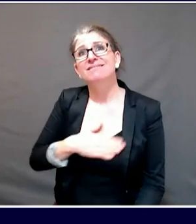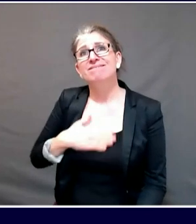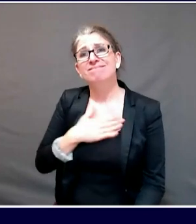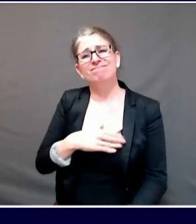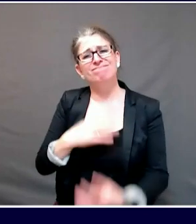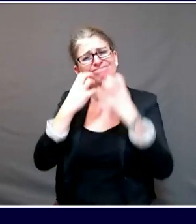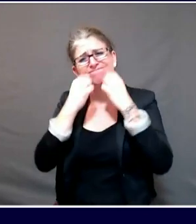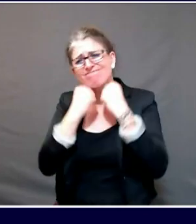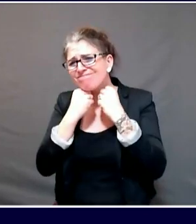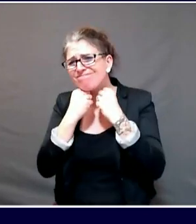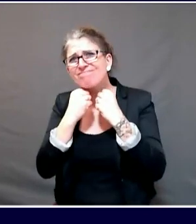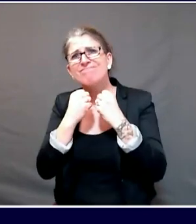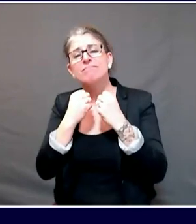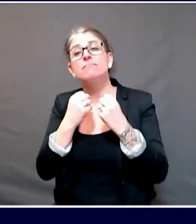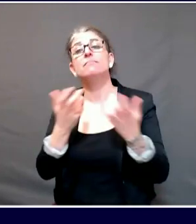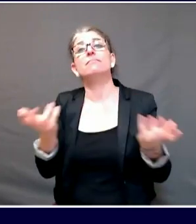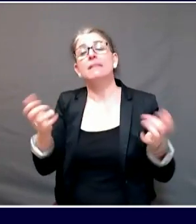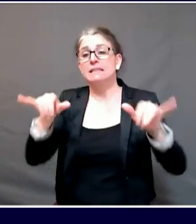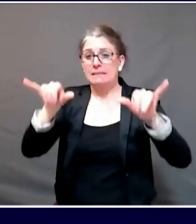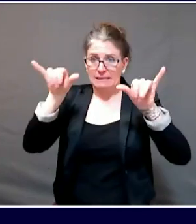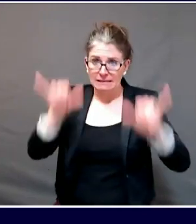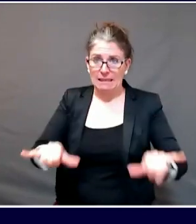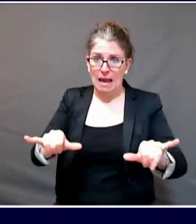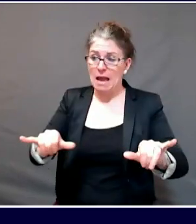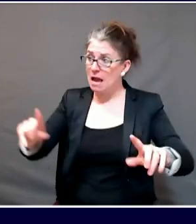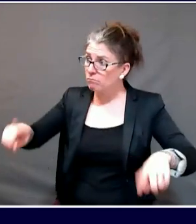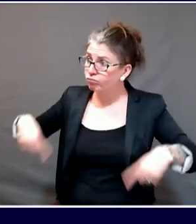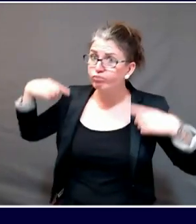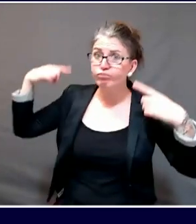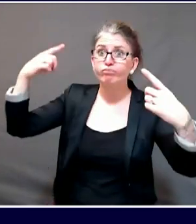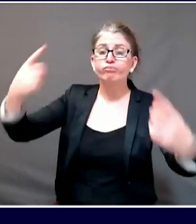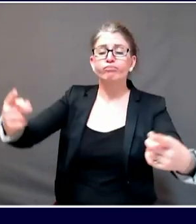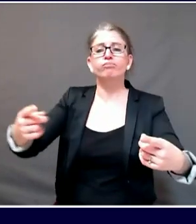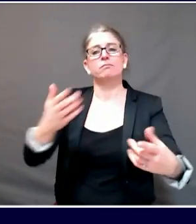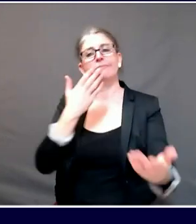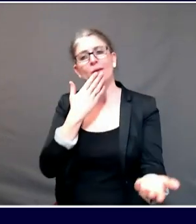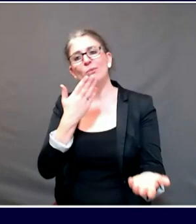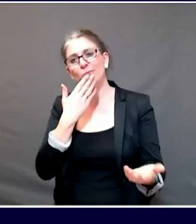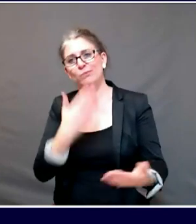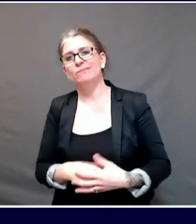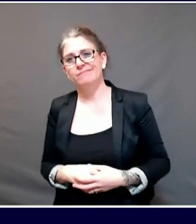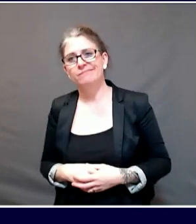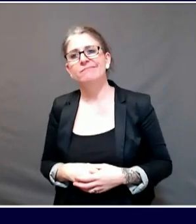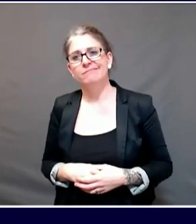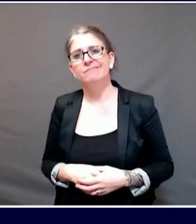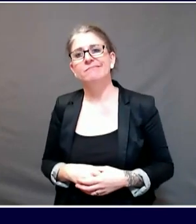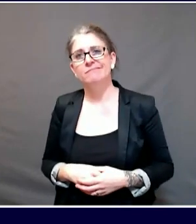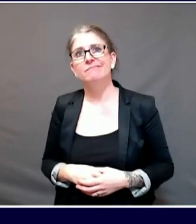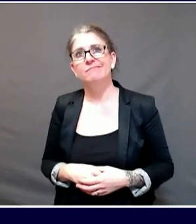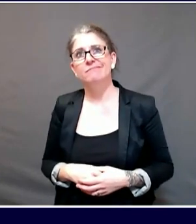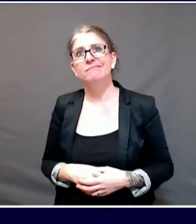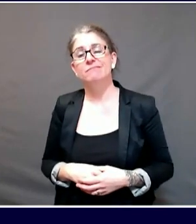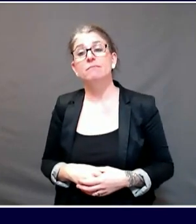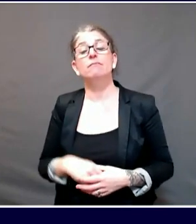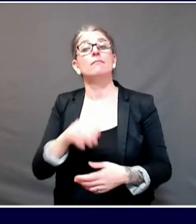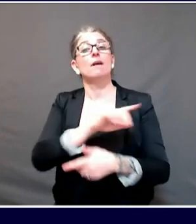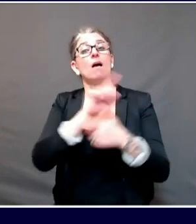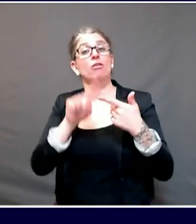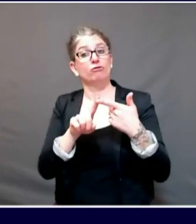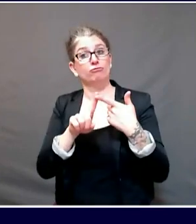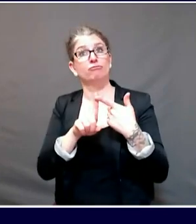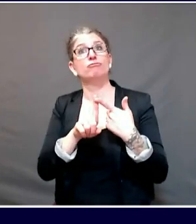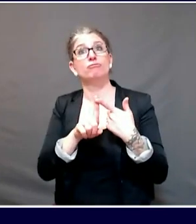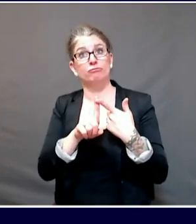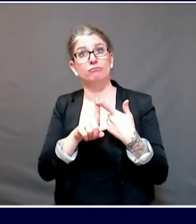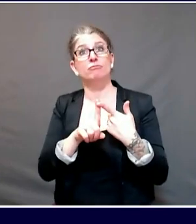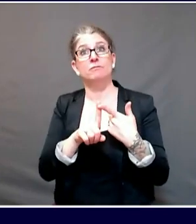things that you've been doing, wearing a face covering, staying physically distant. Another thing you can do is to check in with your primary